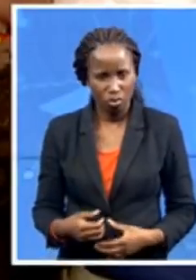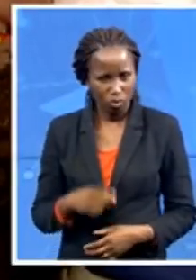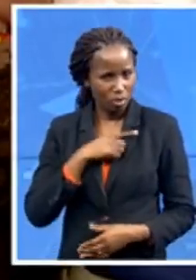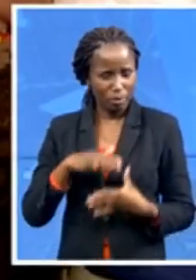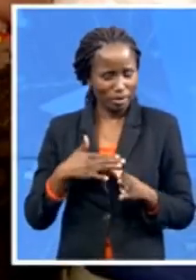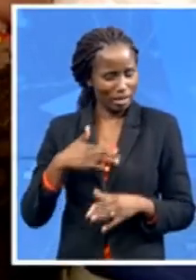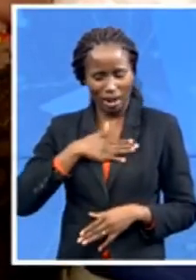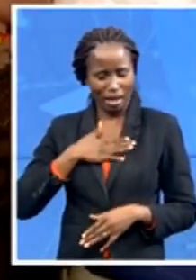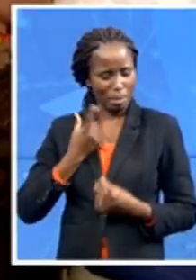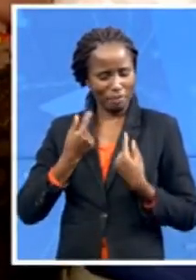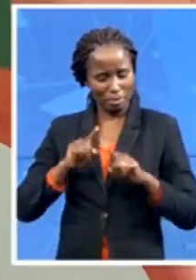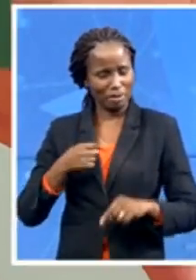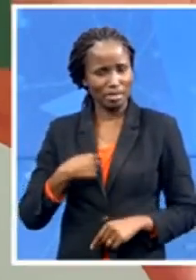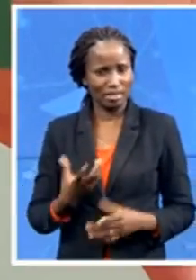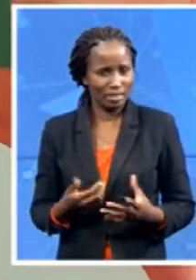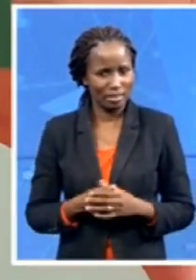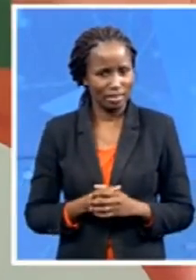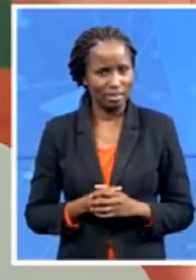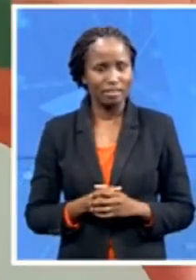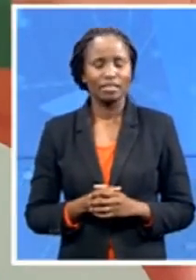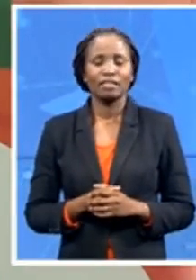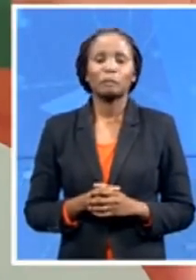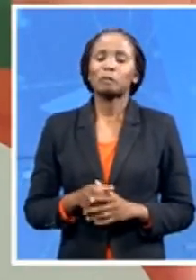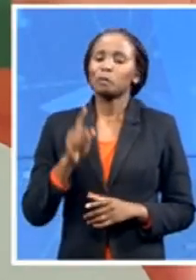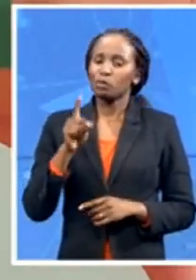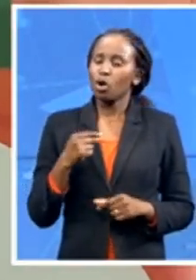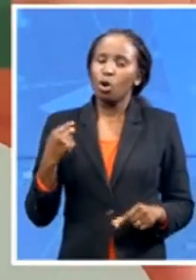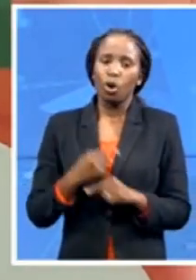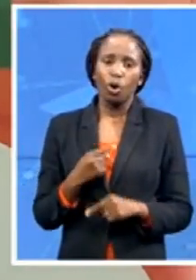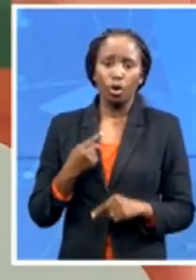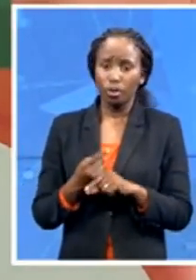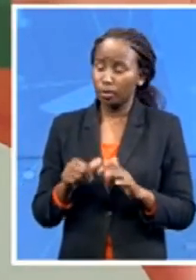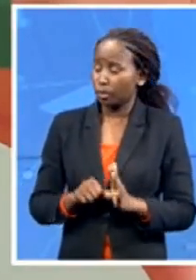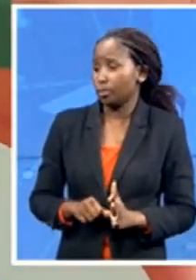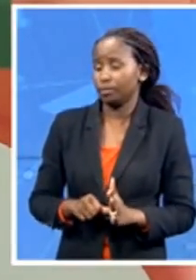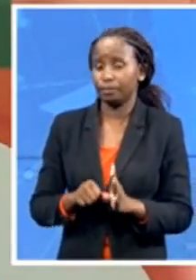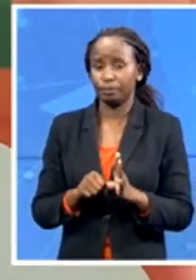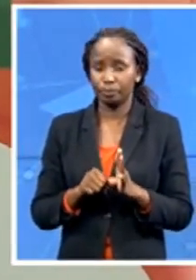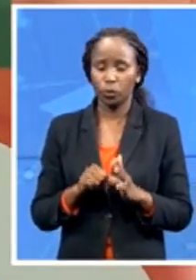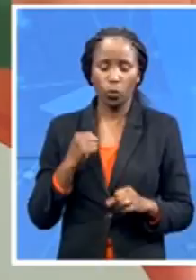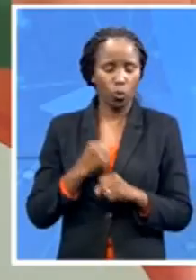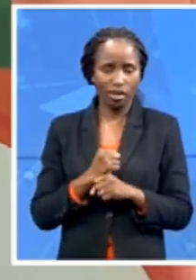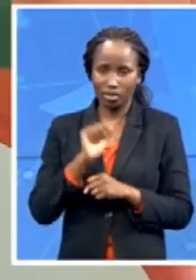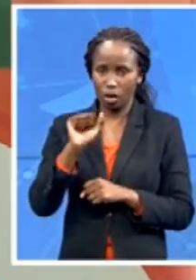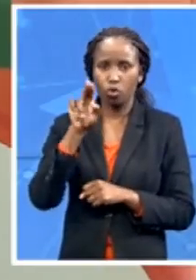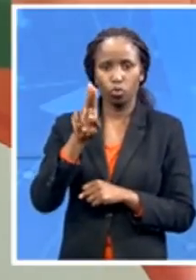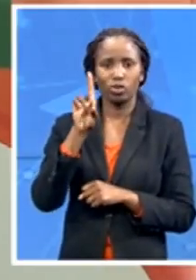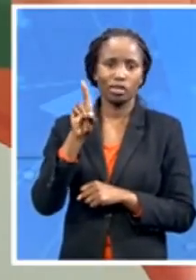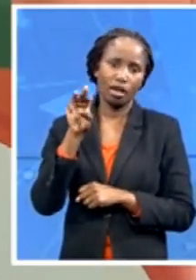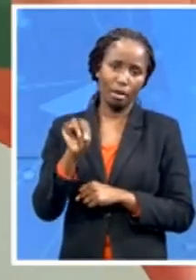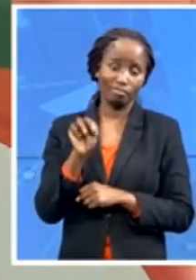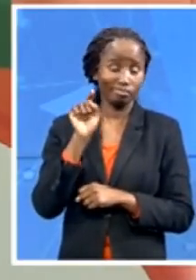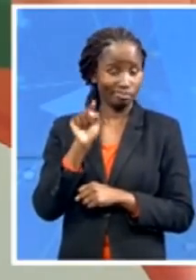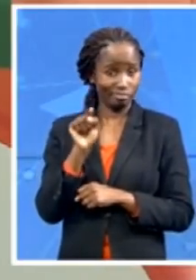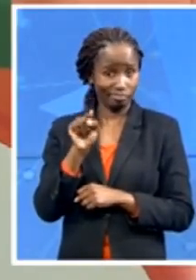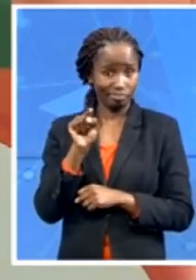This has always been a fundamental stance of the UDM and it is our succinct way of saying you